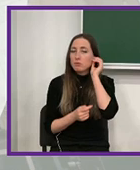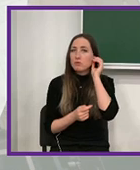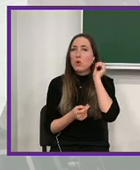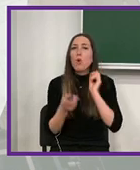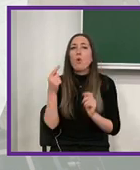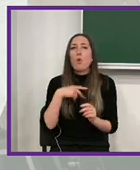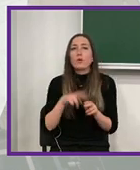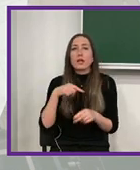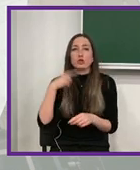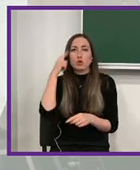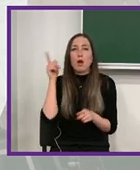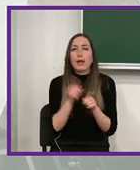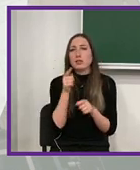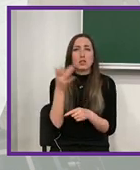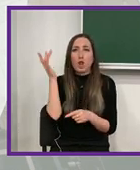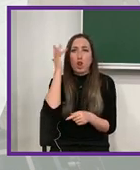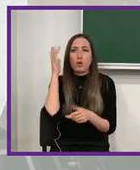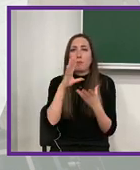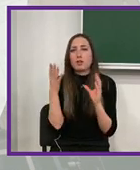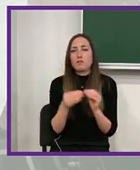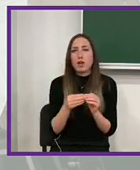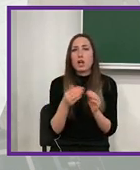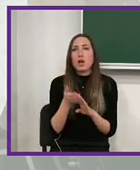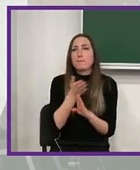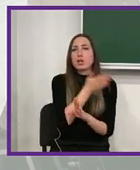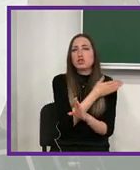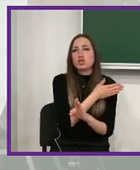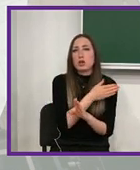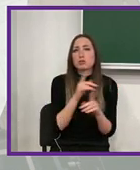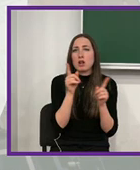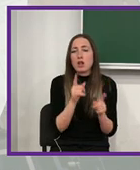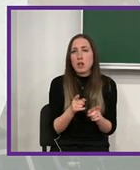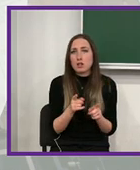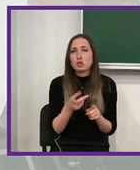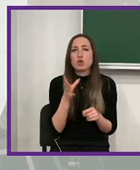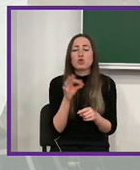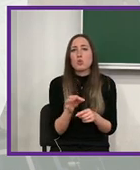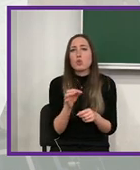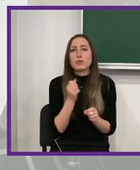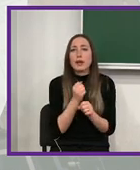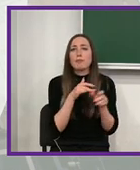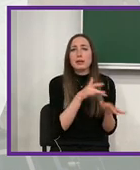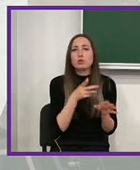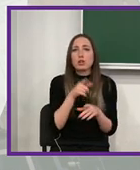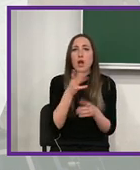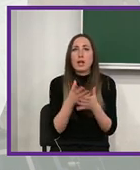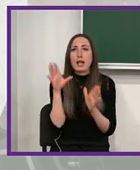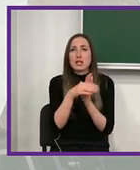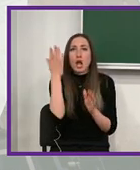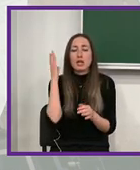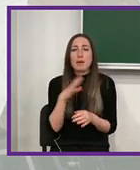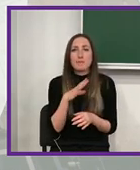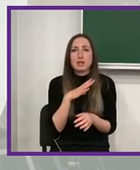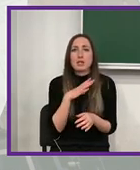kind of using stakeholder engagement just as a one-off meeting to inform what people want to read in your report. That's not the way. Actually, even this